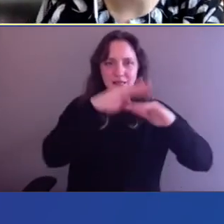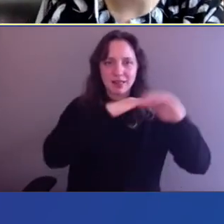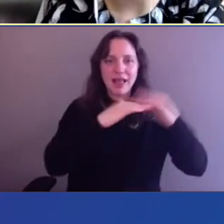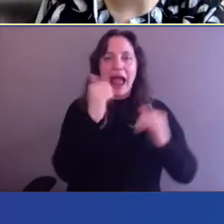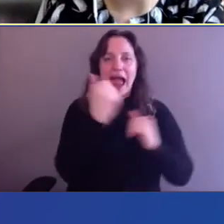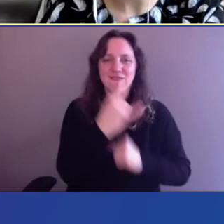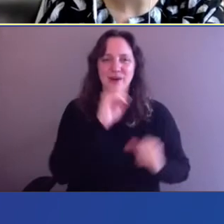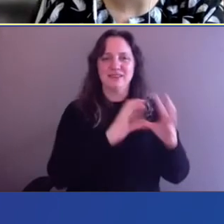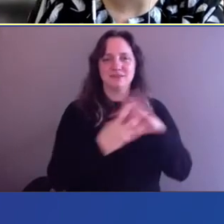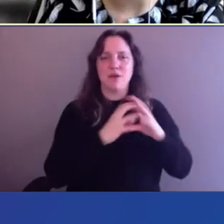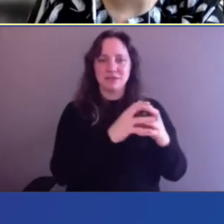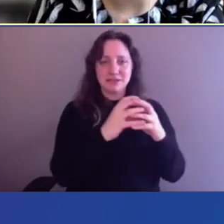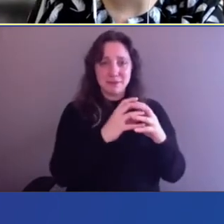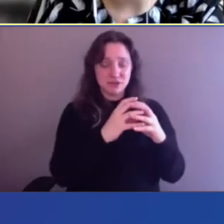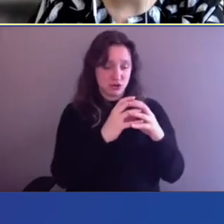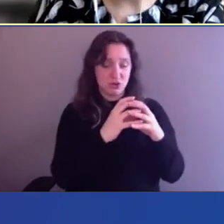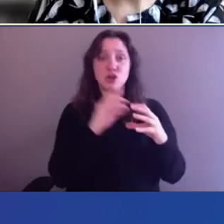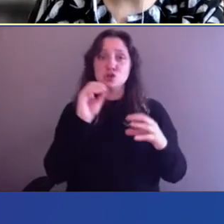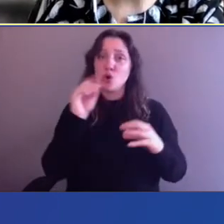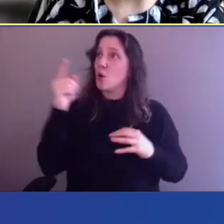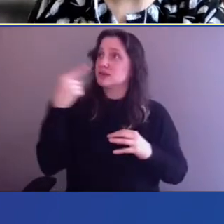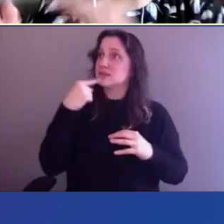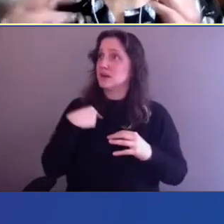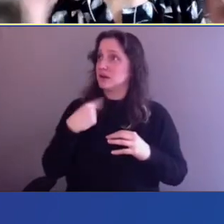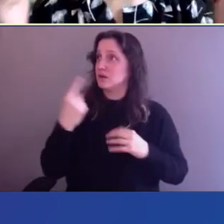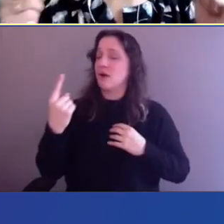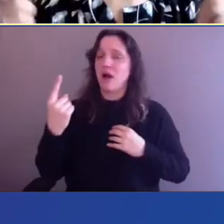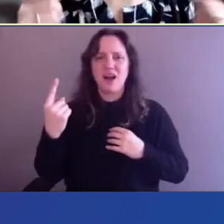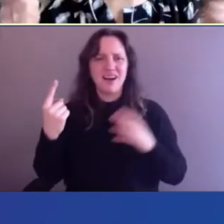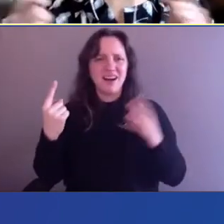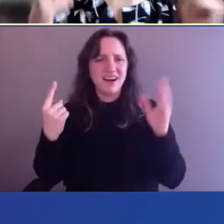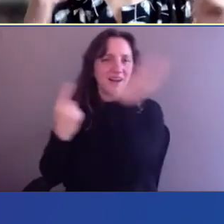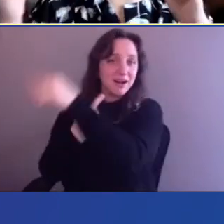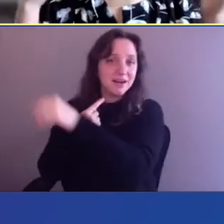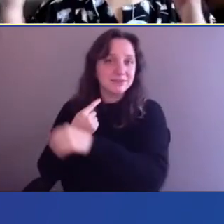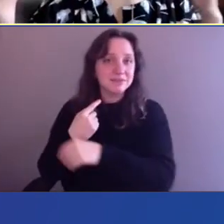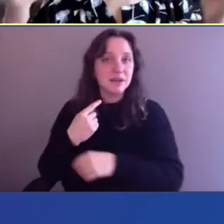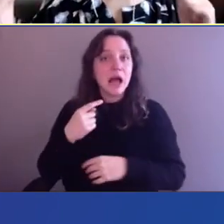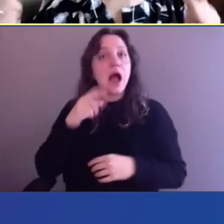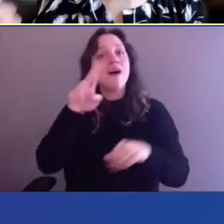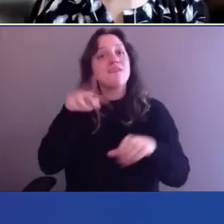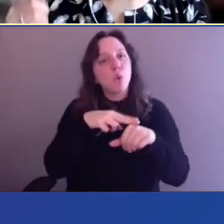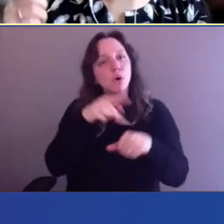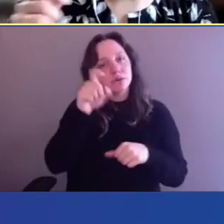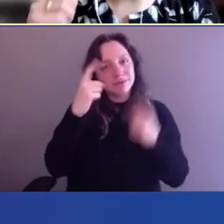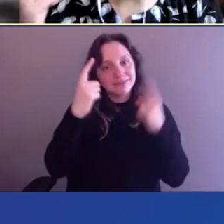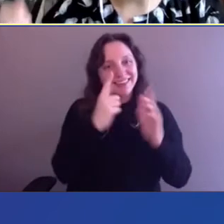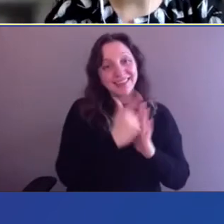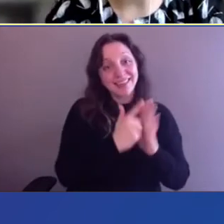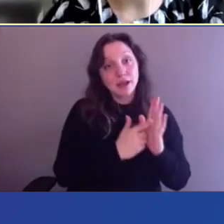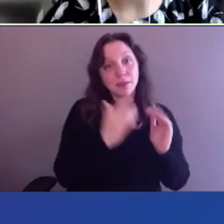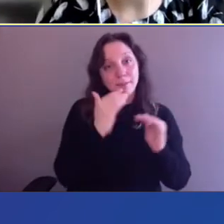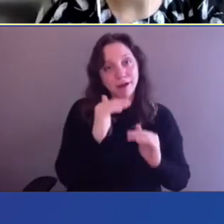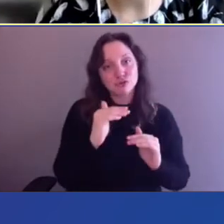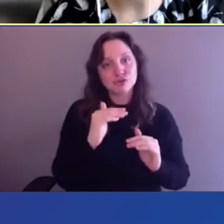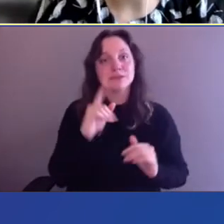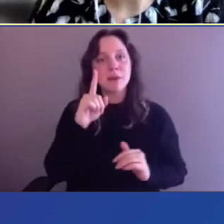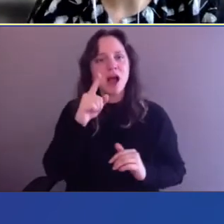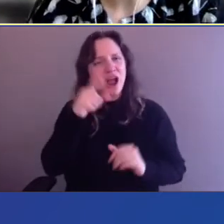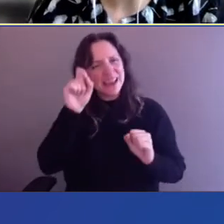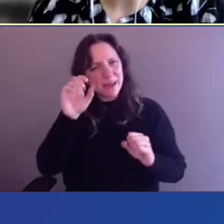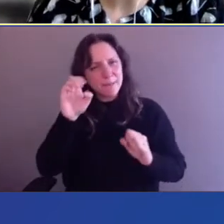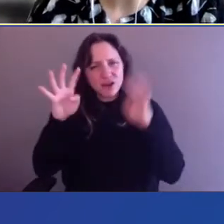the legislation that Lucy has been talking about is great in addressing that. And also, we can think a little bit more outside of